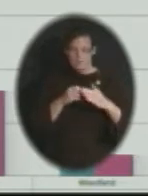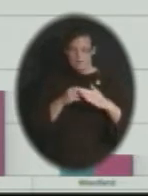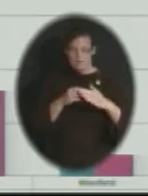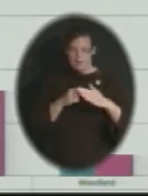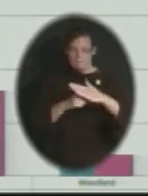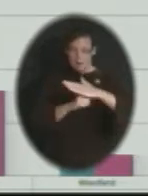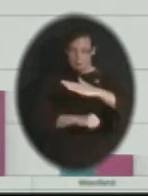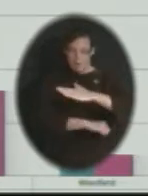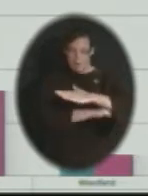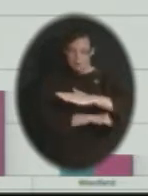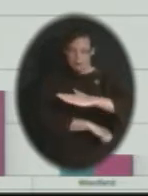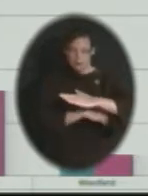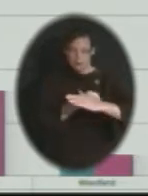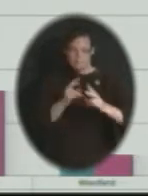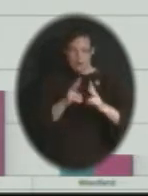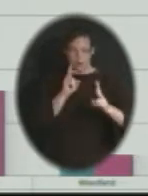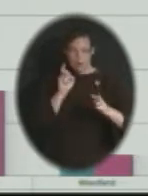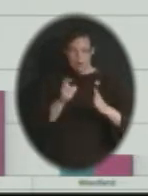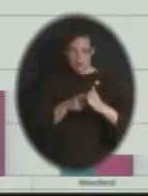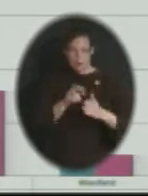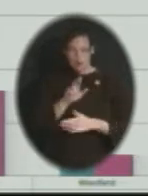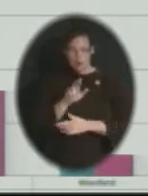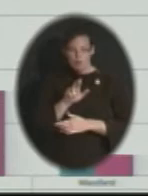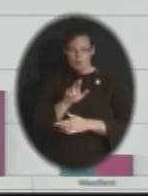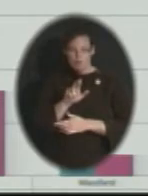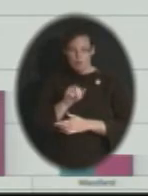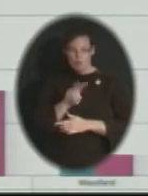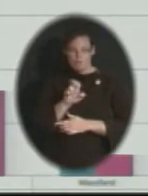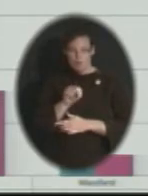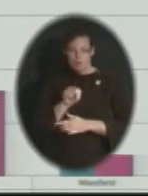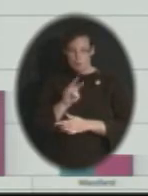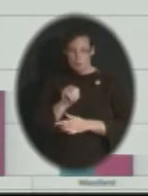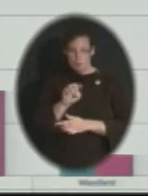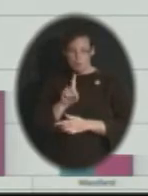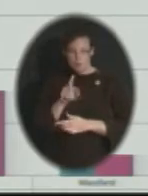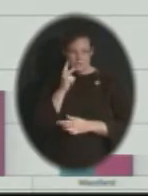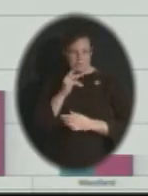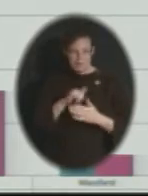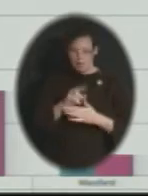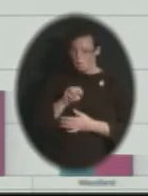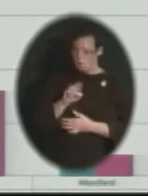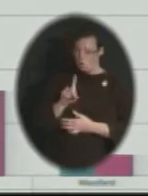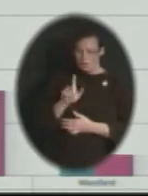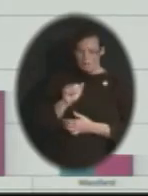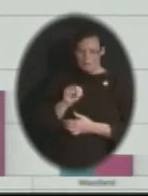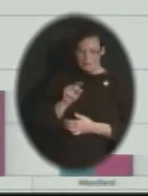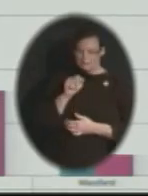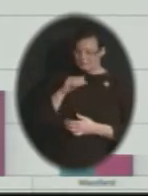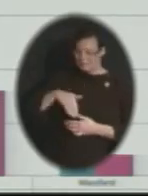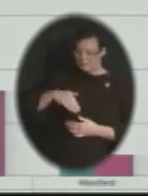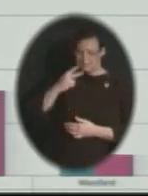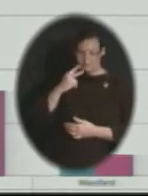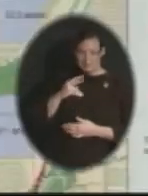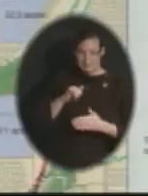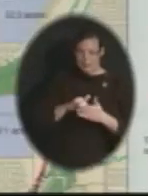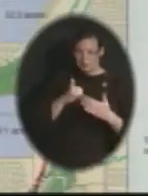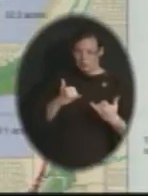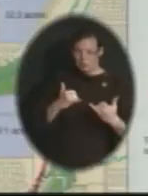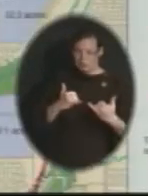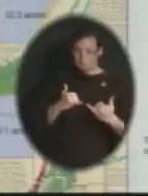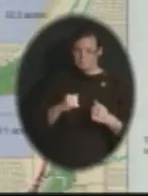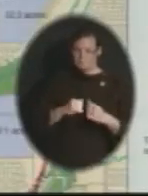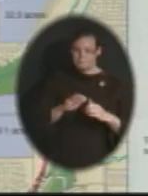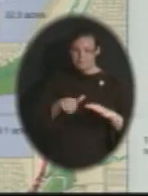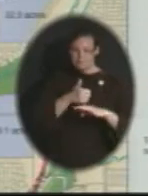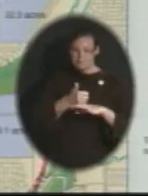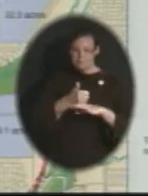going in, and it's very noticeable. Even Ravenwood is seeing that. Woodland is not seeing that currently. What's